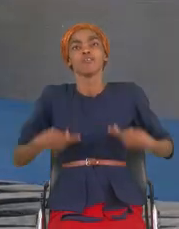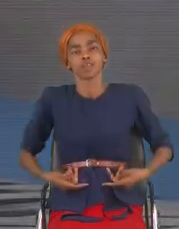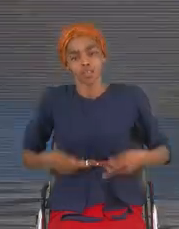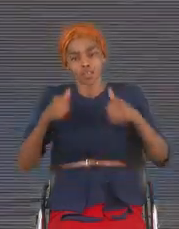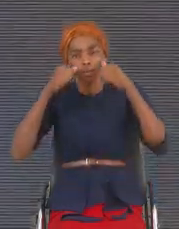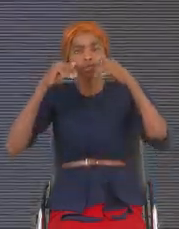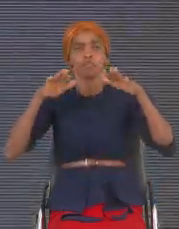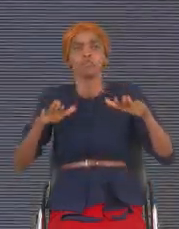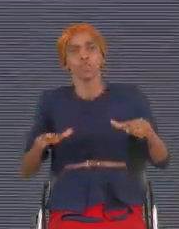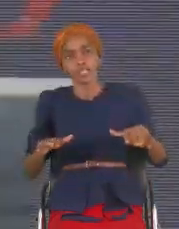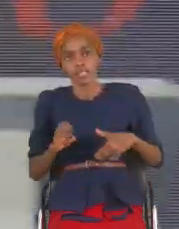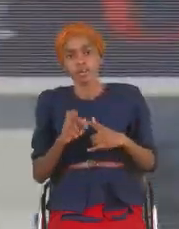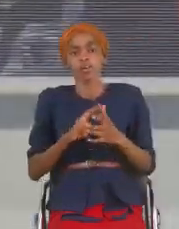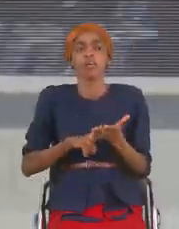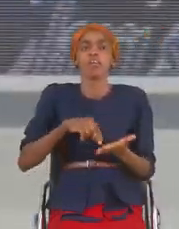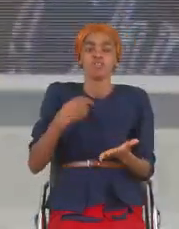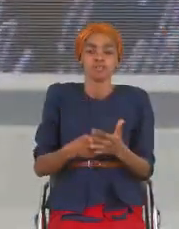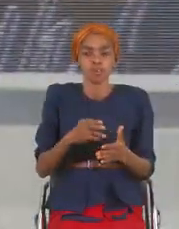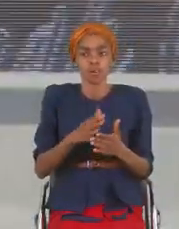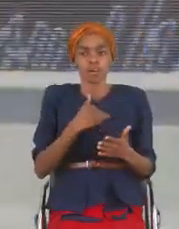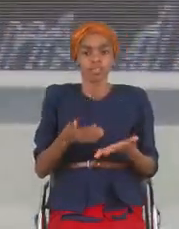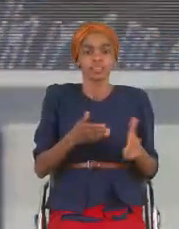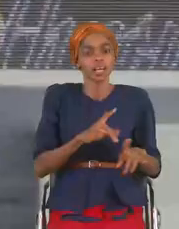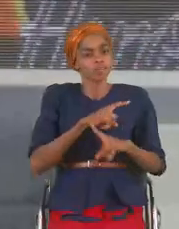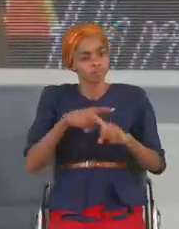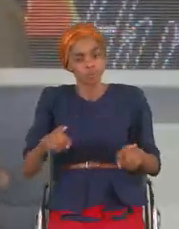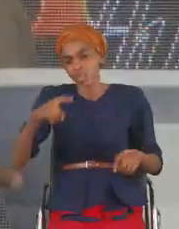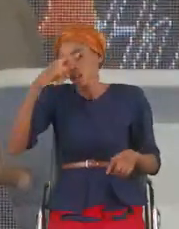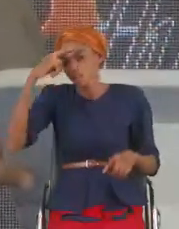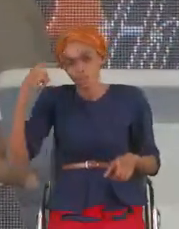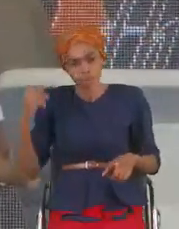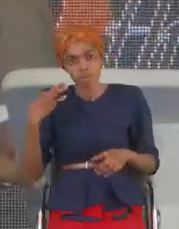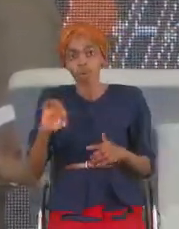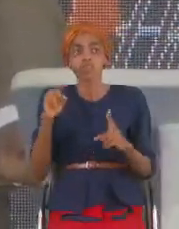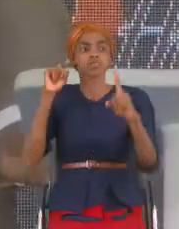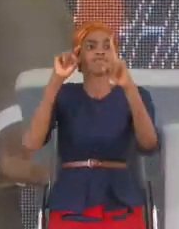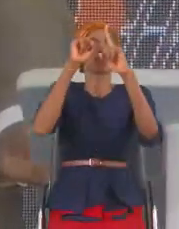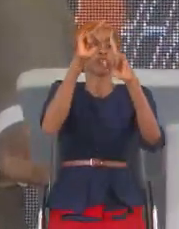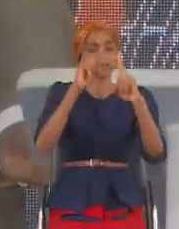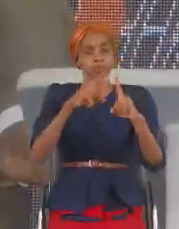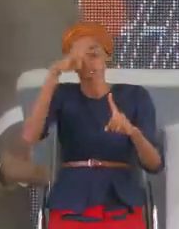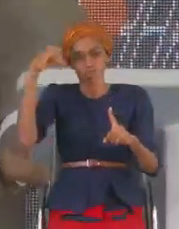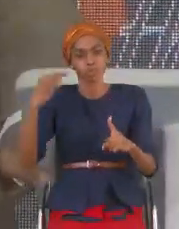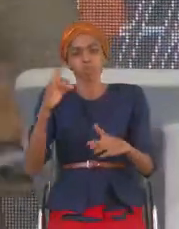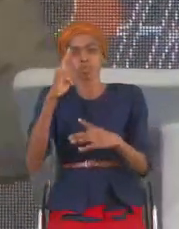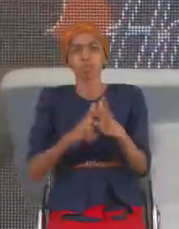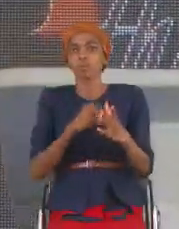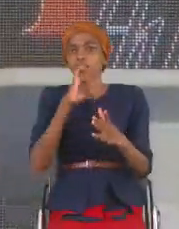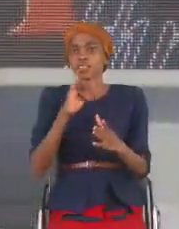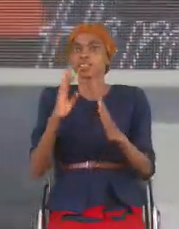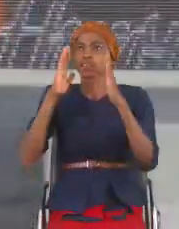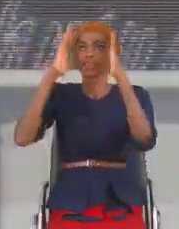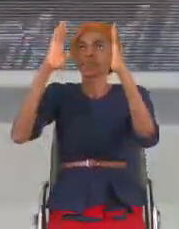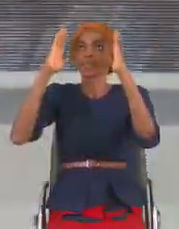to fall and die. But because of the goal, and because of what he's aiming at,